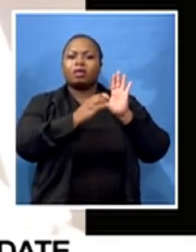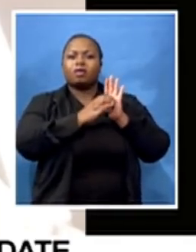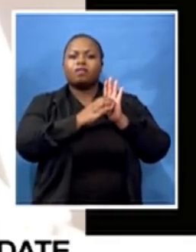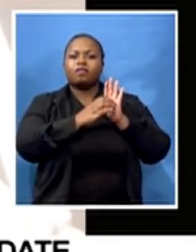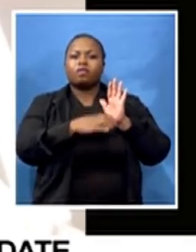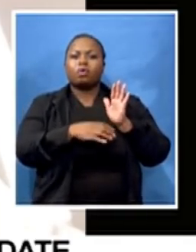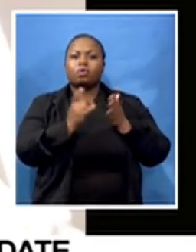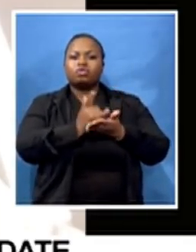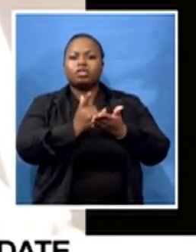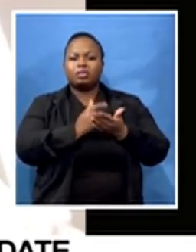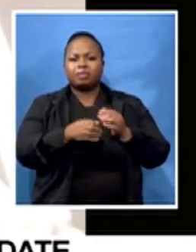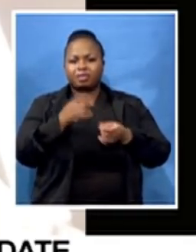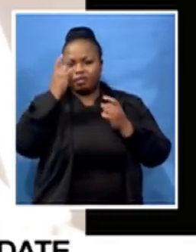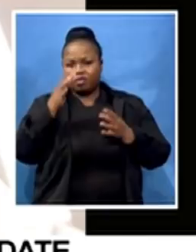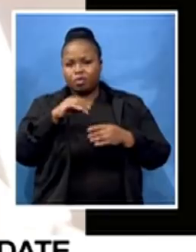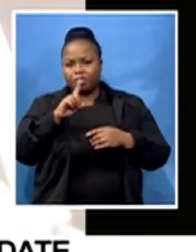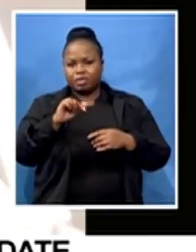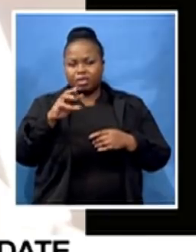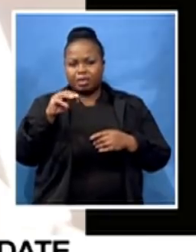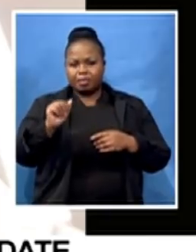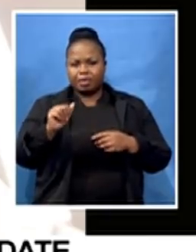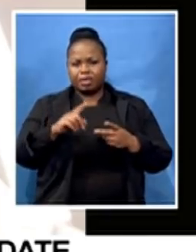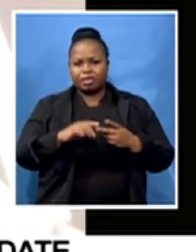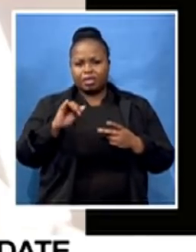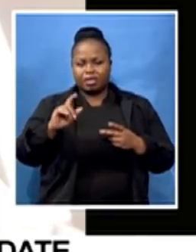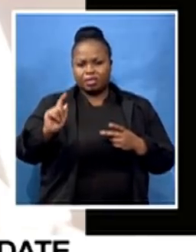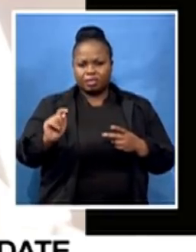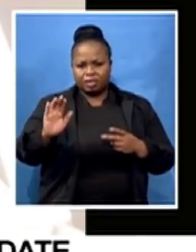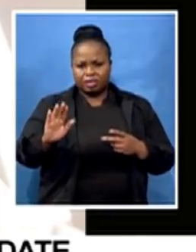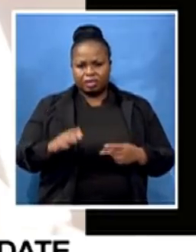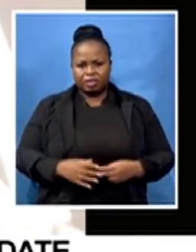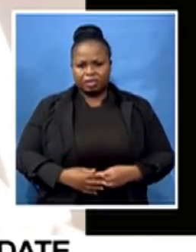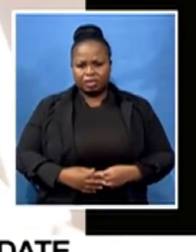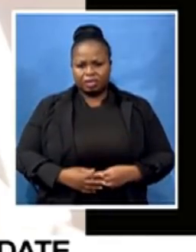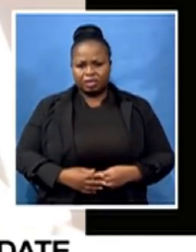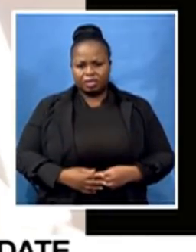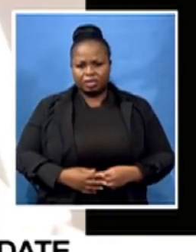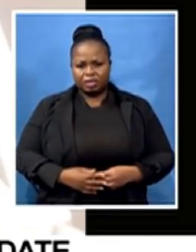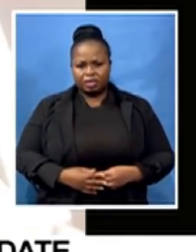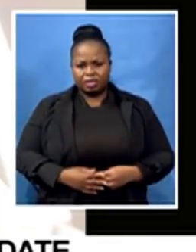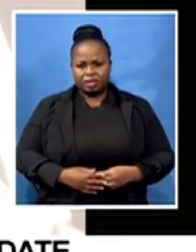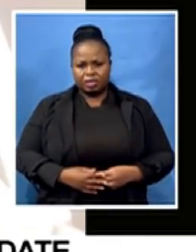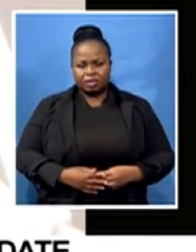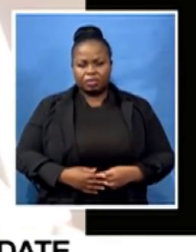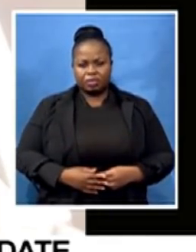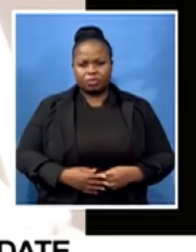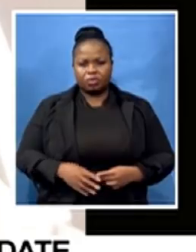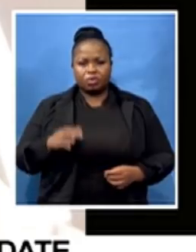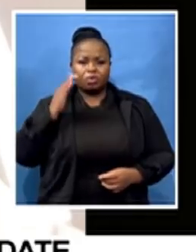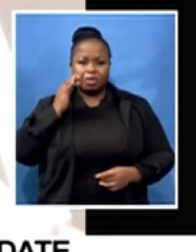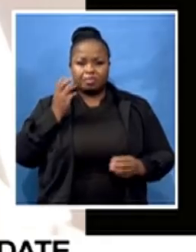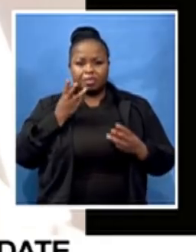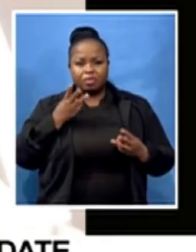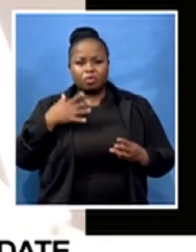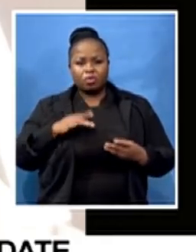for security? We usually use the chat just to when people want to chat with one another. So as long as the